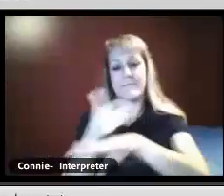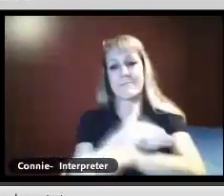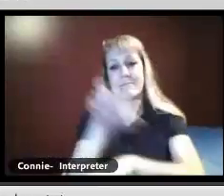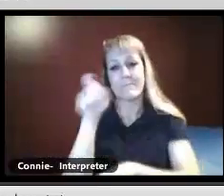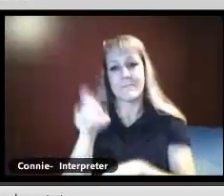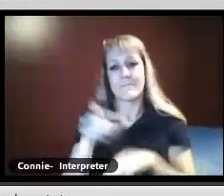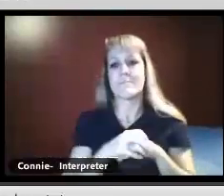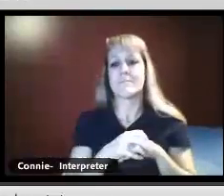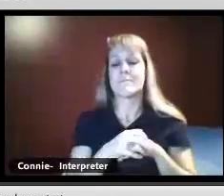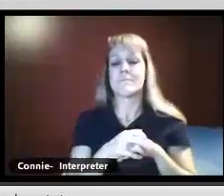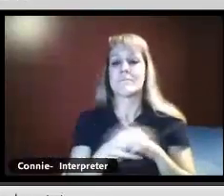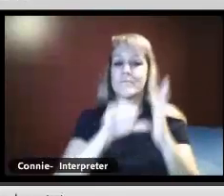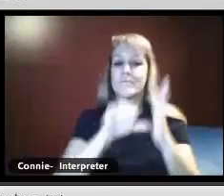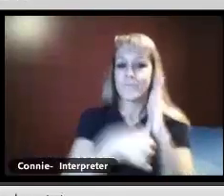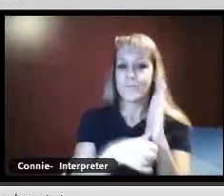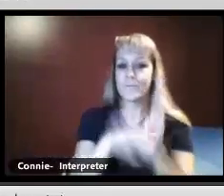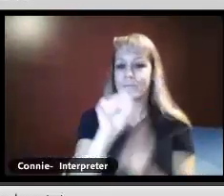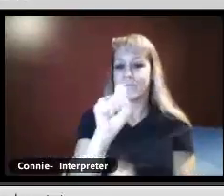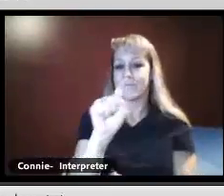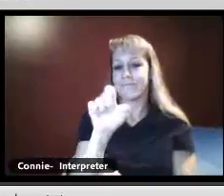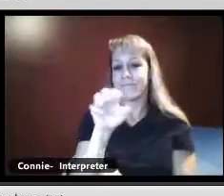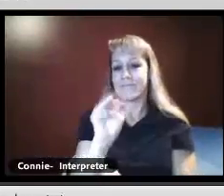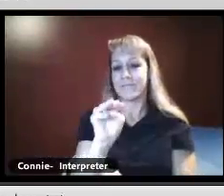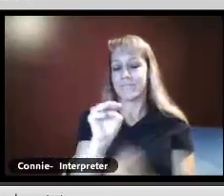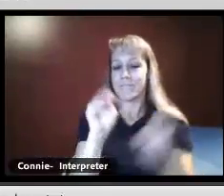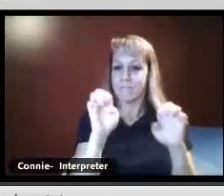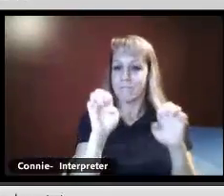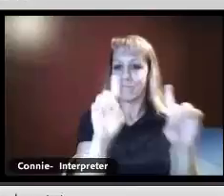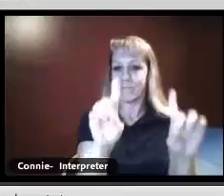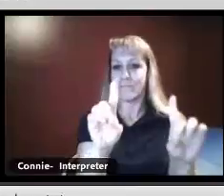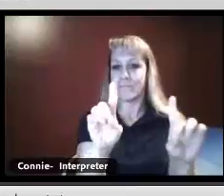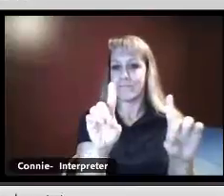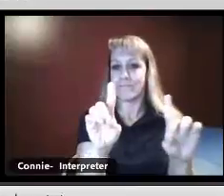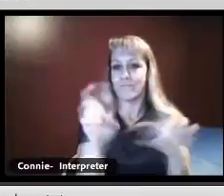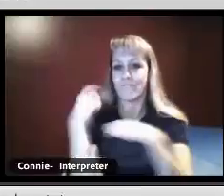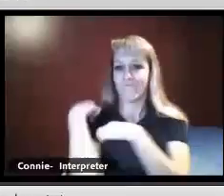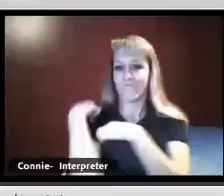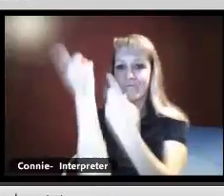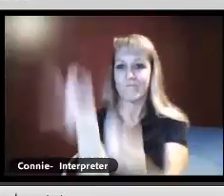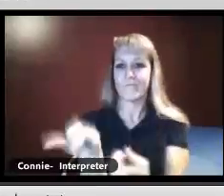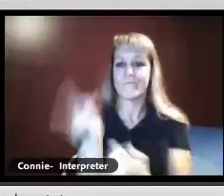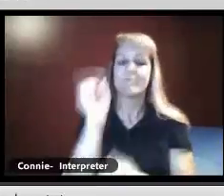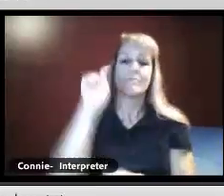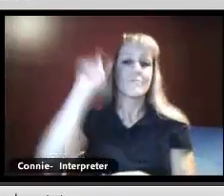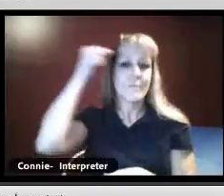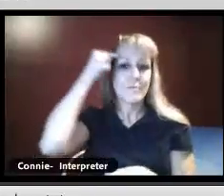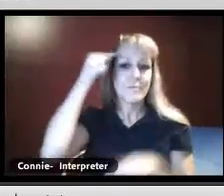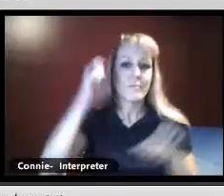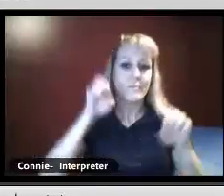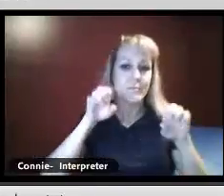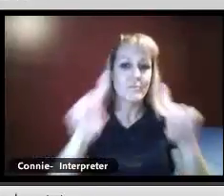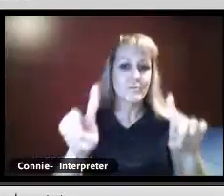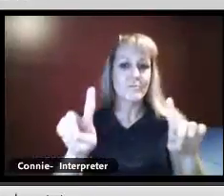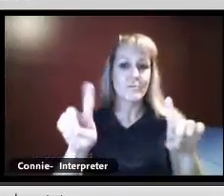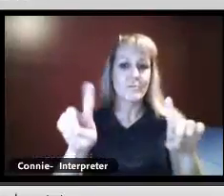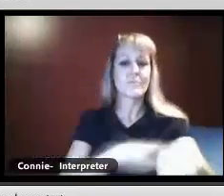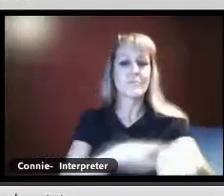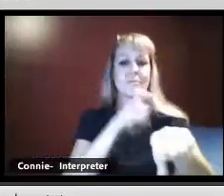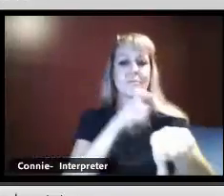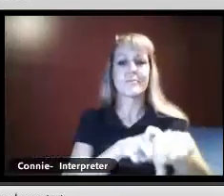emphasis on STEM education has been present in both government and educational circles for quite some